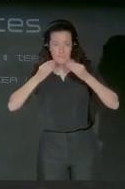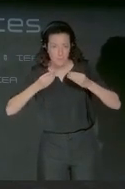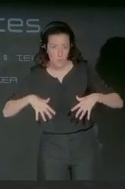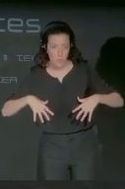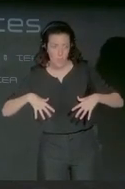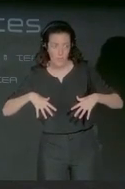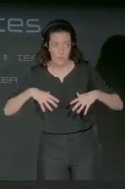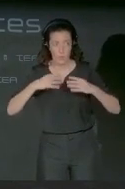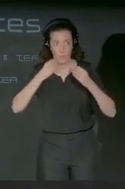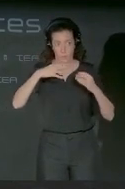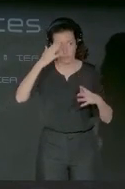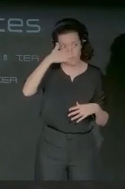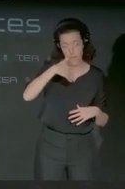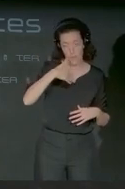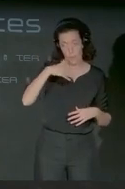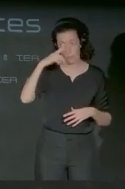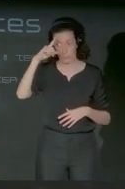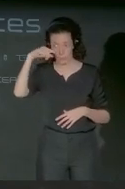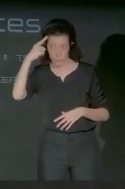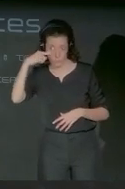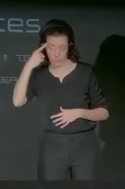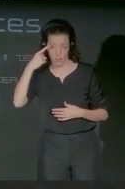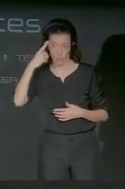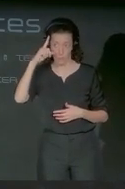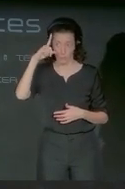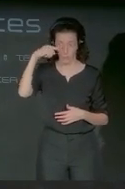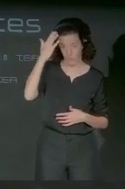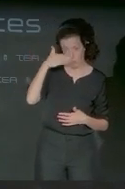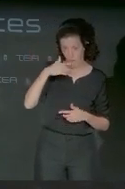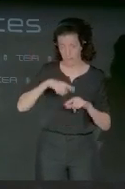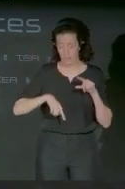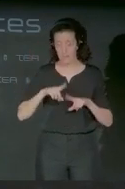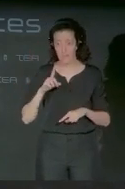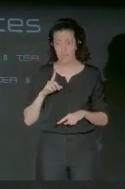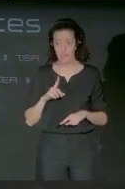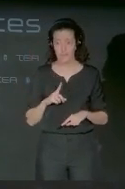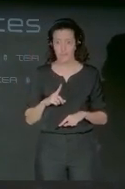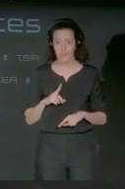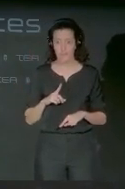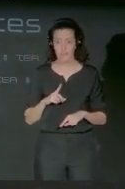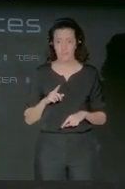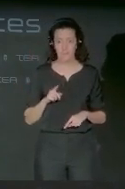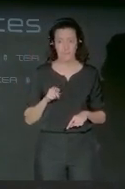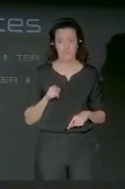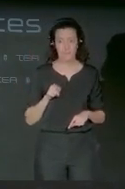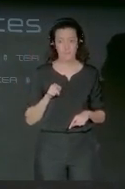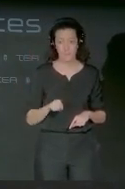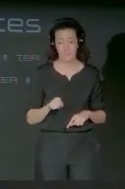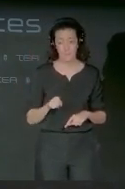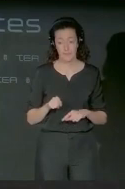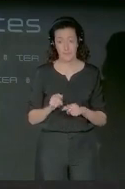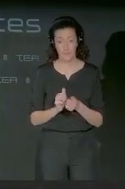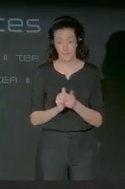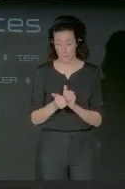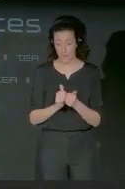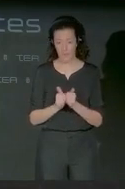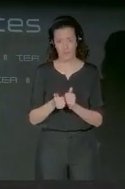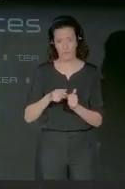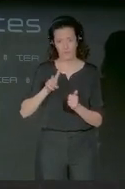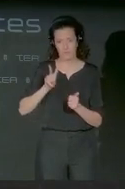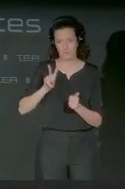this is very powerful, influential, popular culture. And so it's not banal, it's not neutral